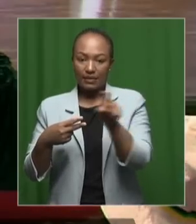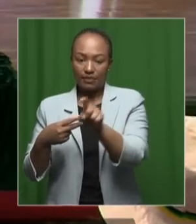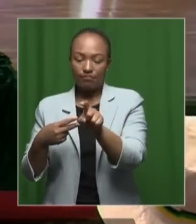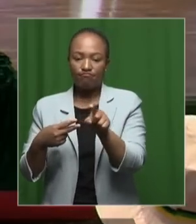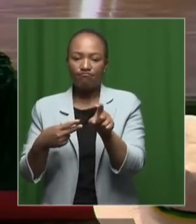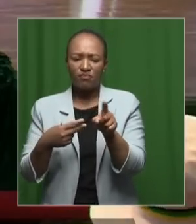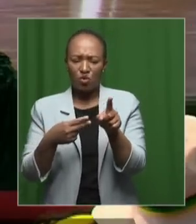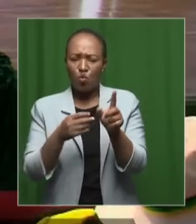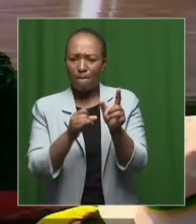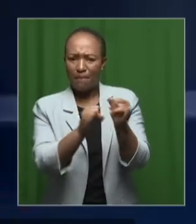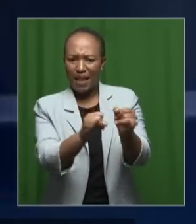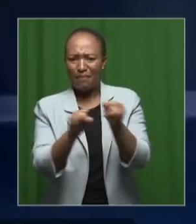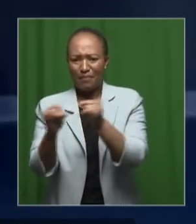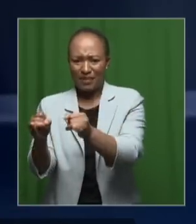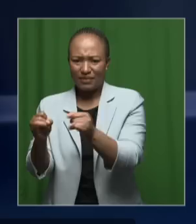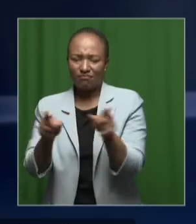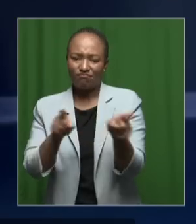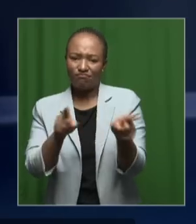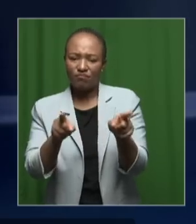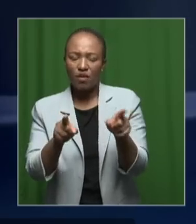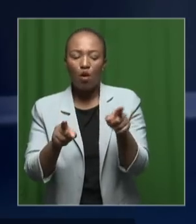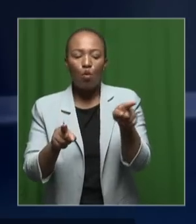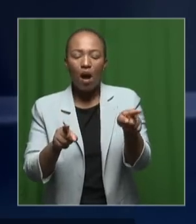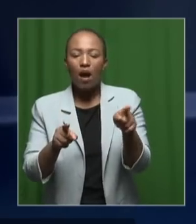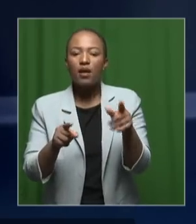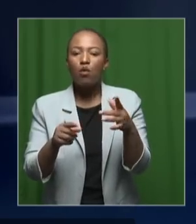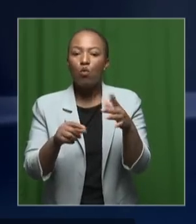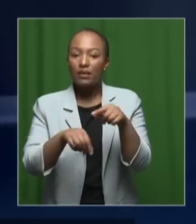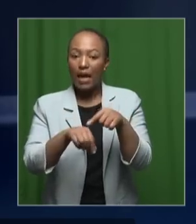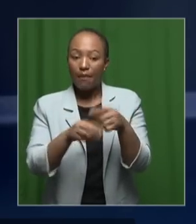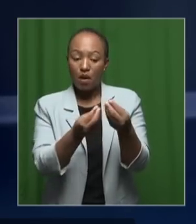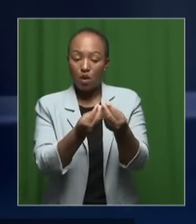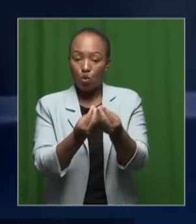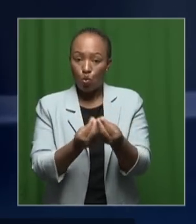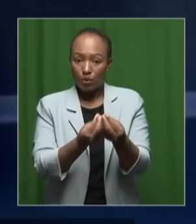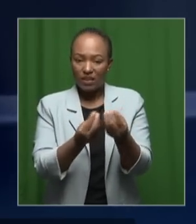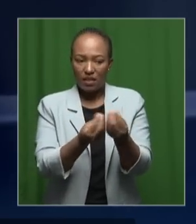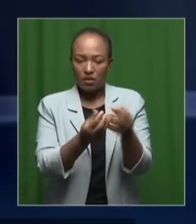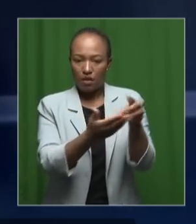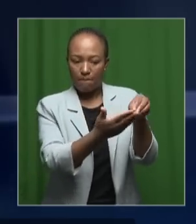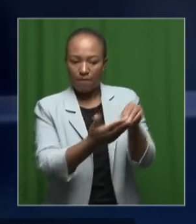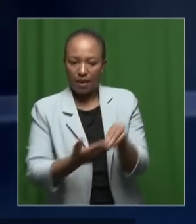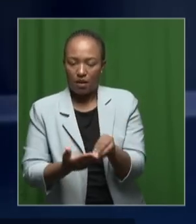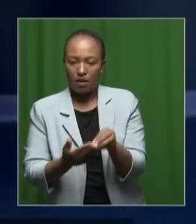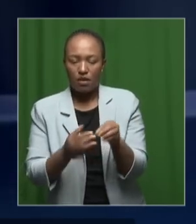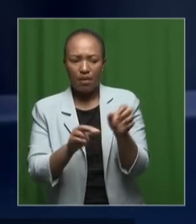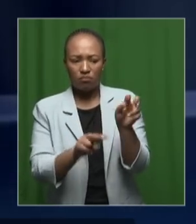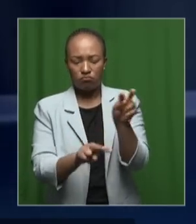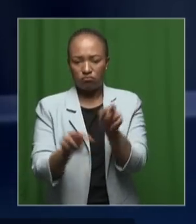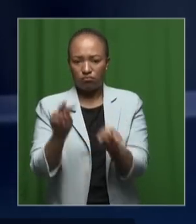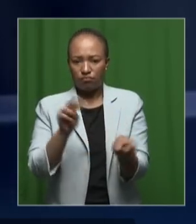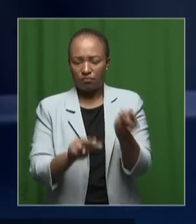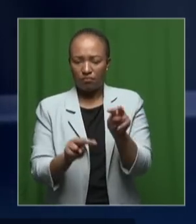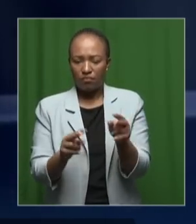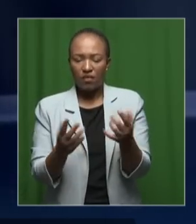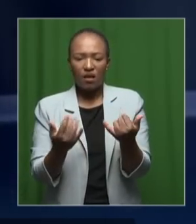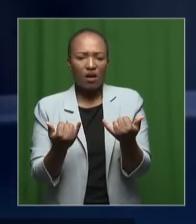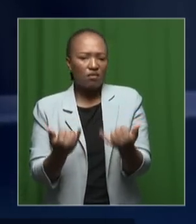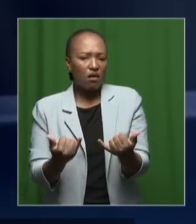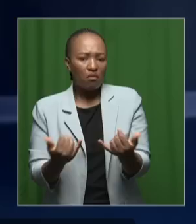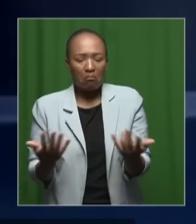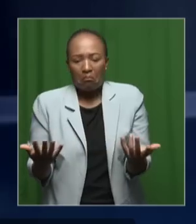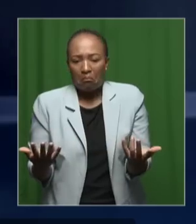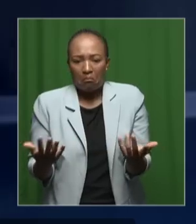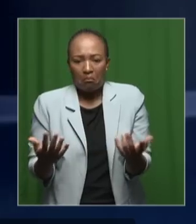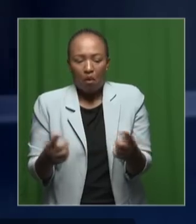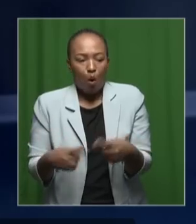lies with government and the authorities being able to implement the rules that are there. At the moment, it's everybody's